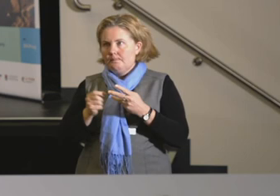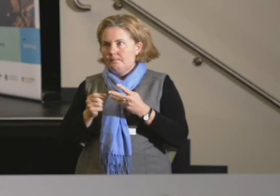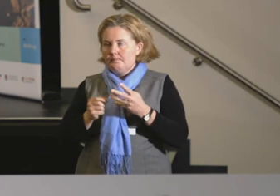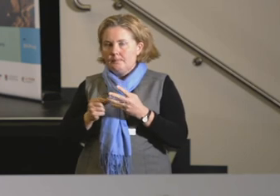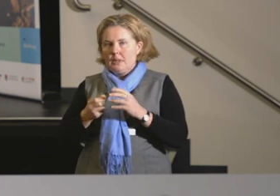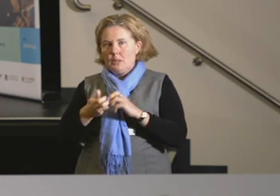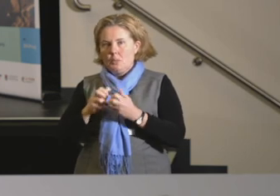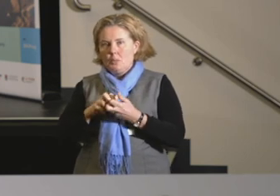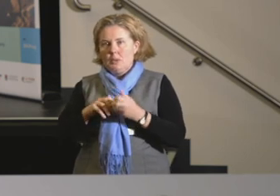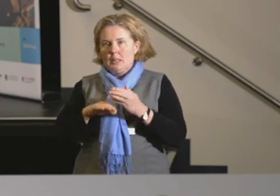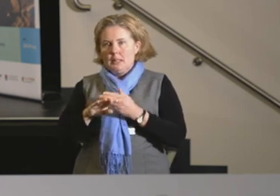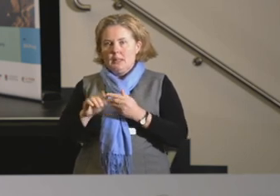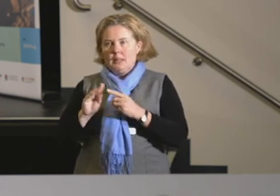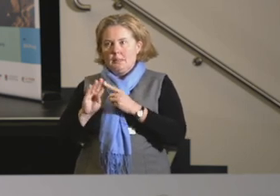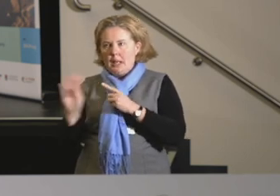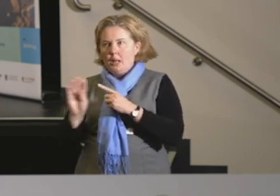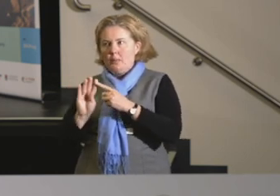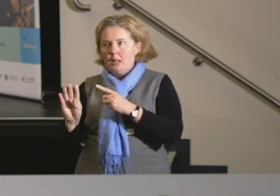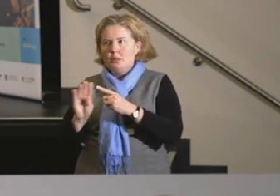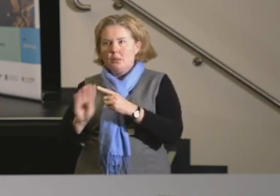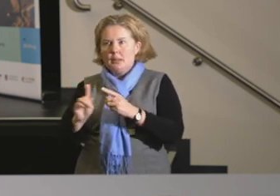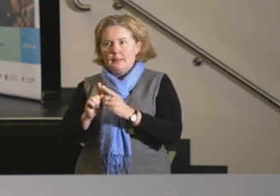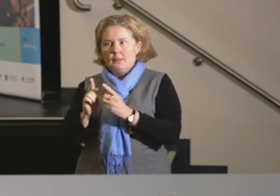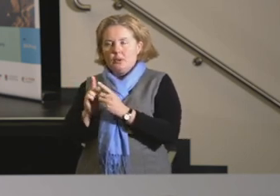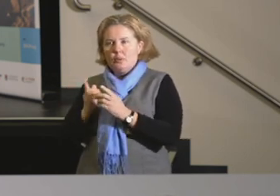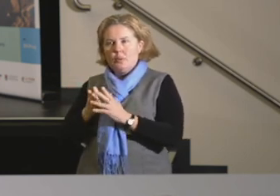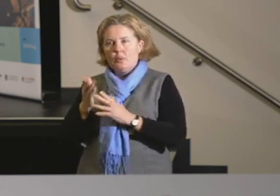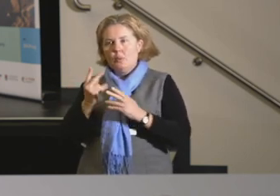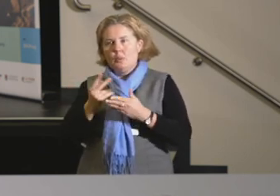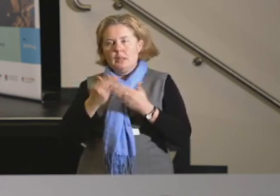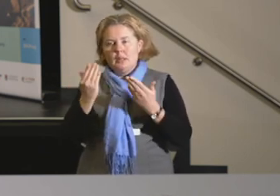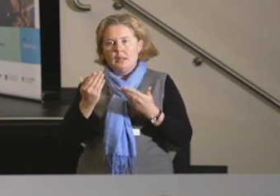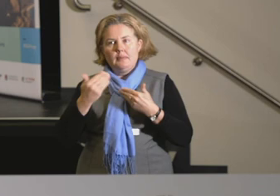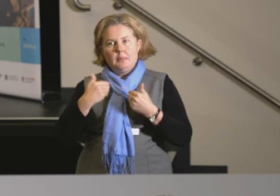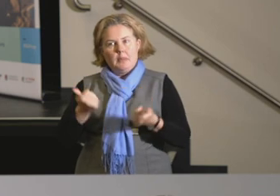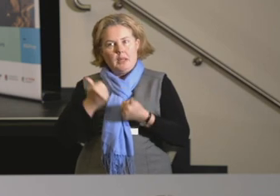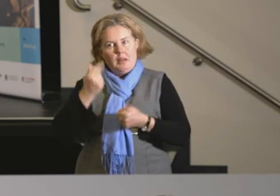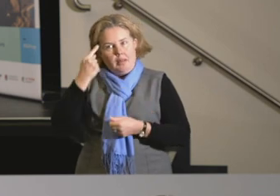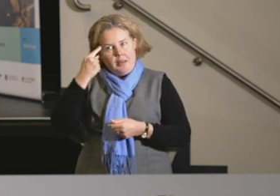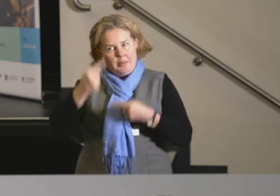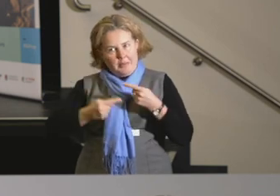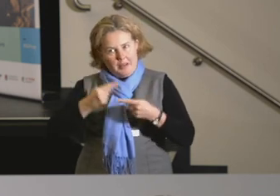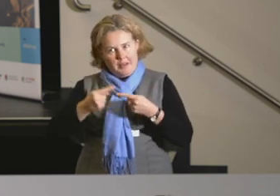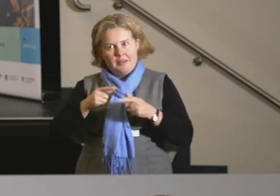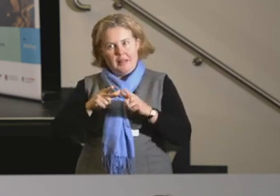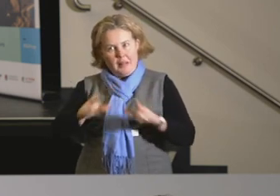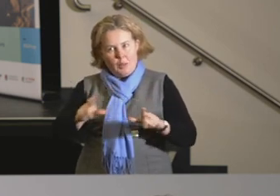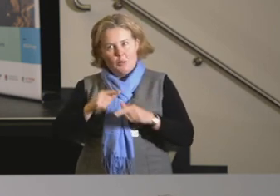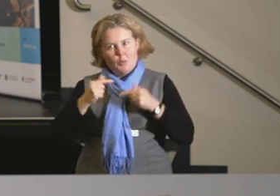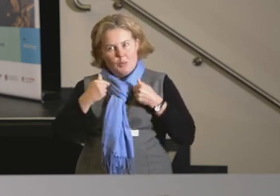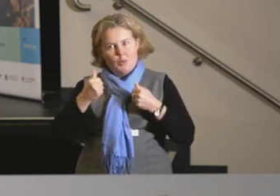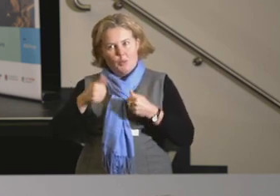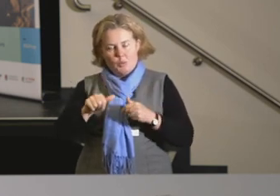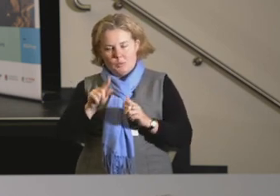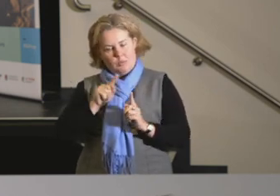plenaries, in the different panels over these 2 days, and really gives us a lot to think about, from the language we use, how we think about our